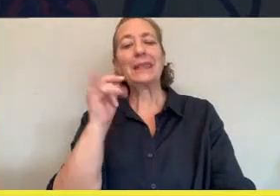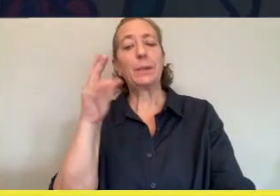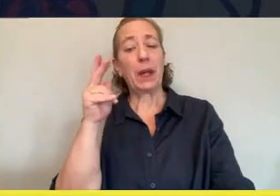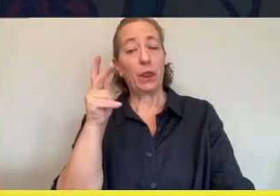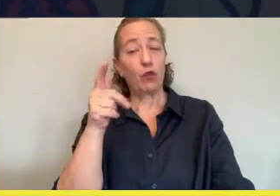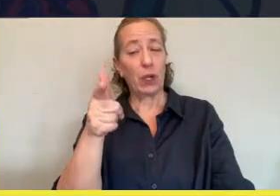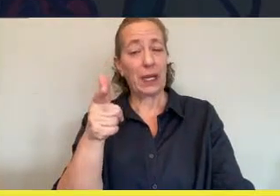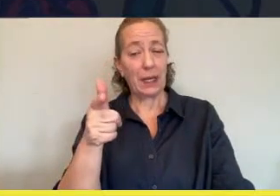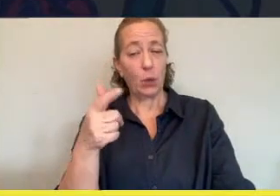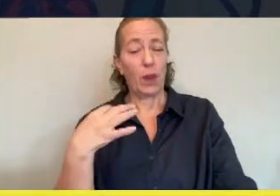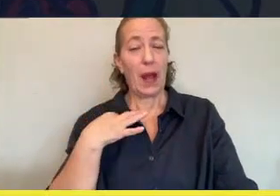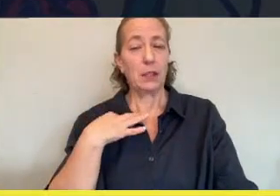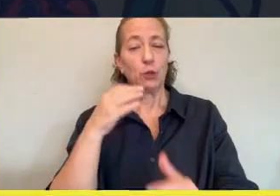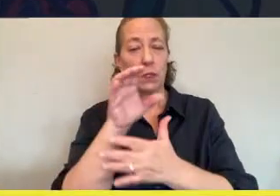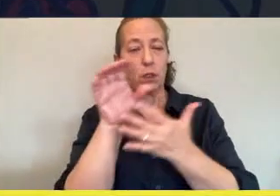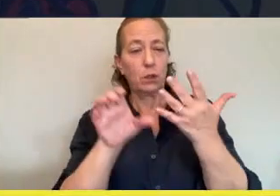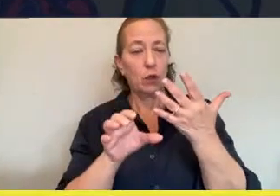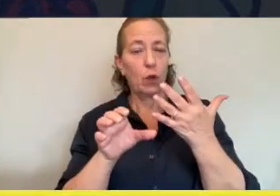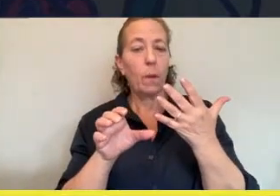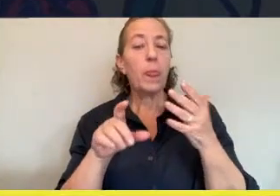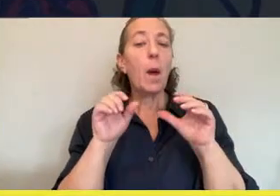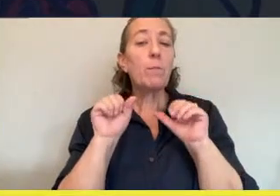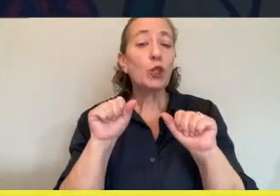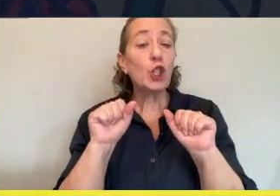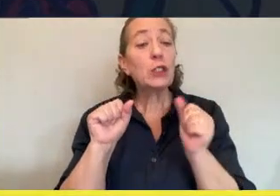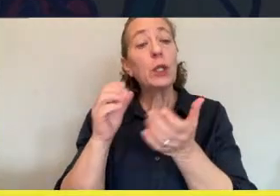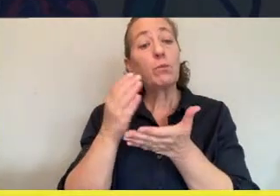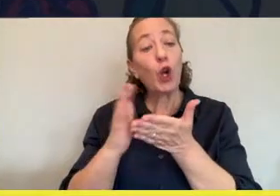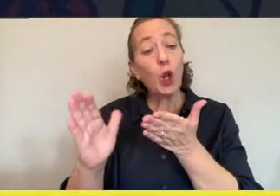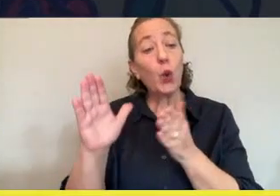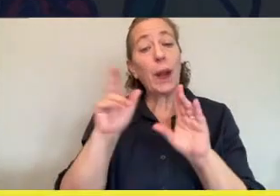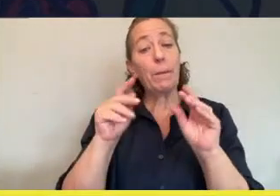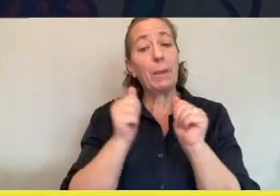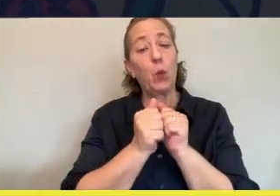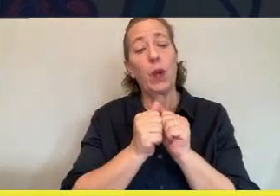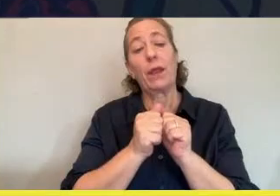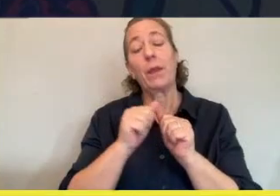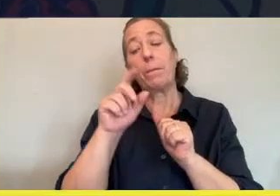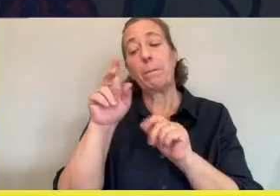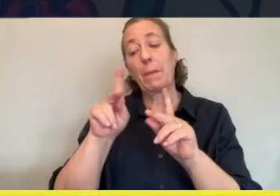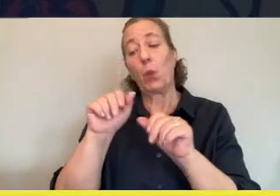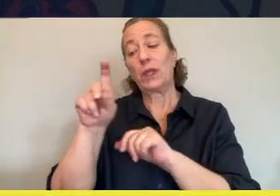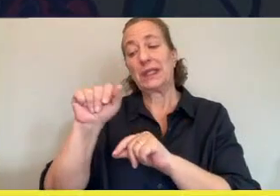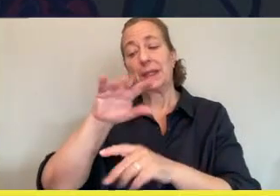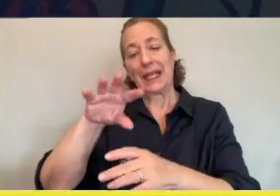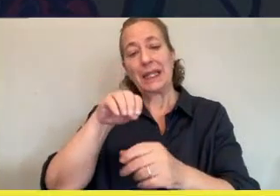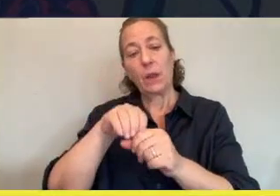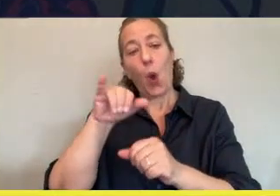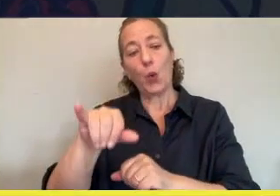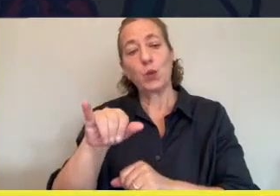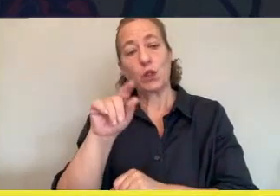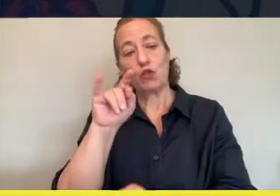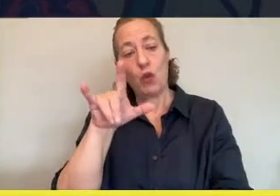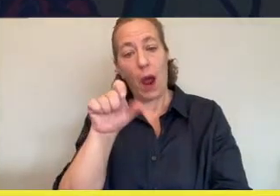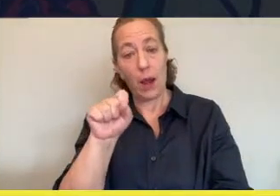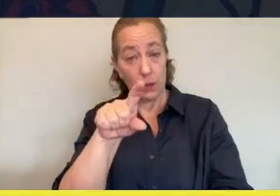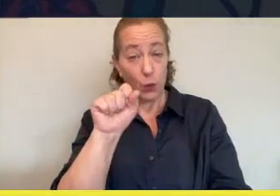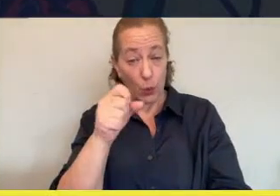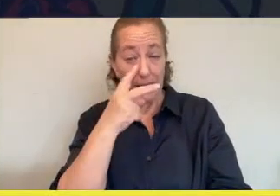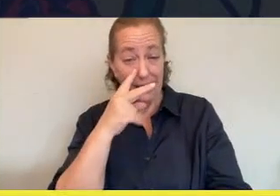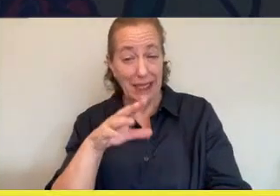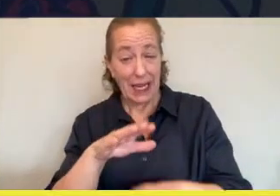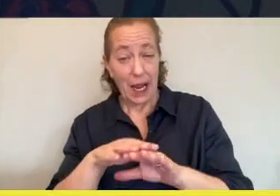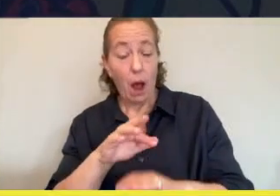criteria, potentially precluding people with disabilities from clinical trials. You can see on the right-hand